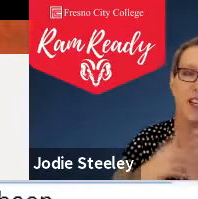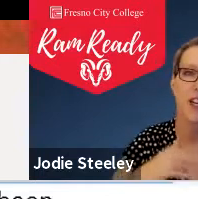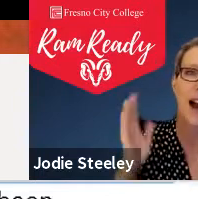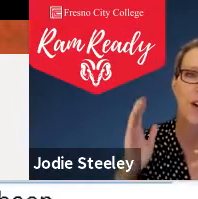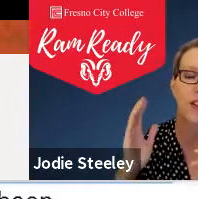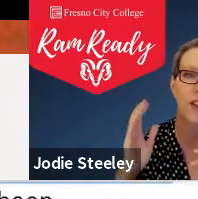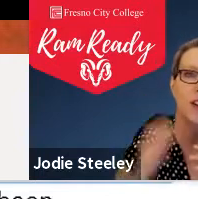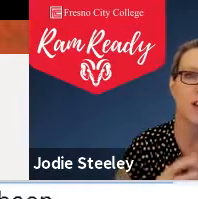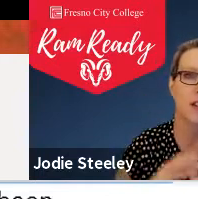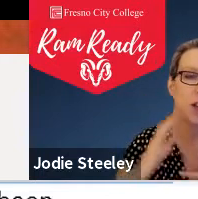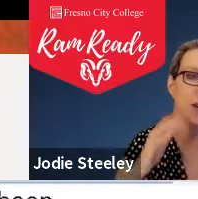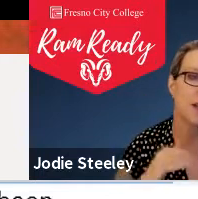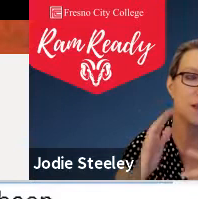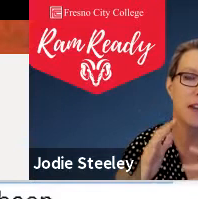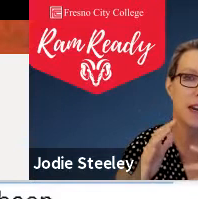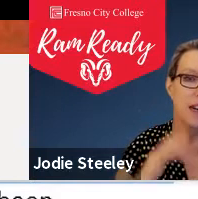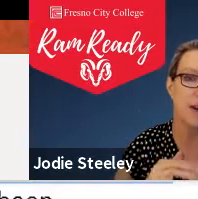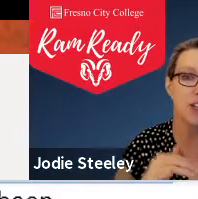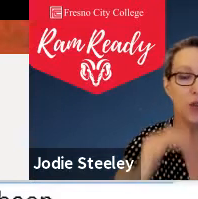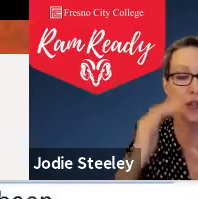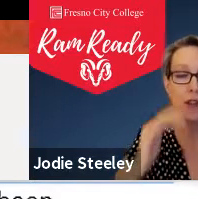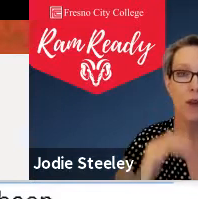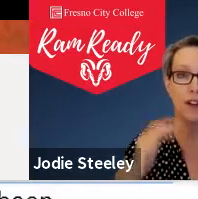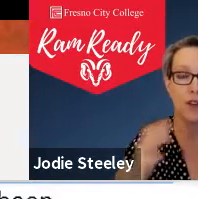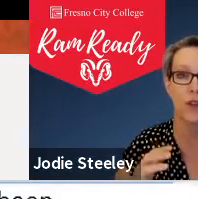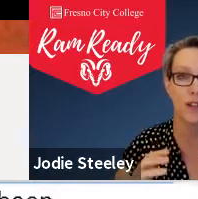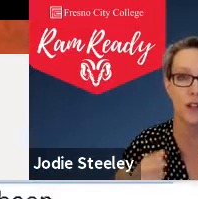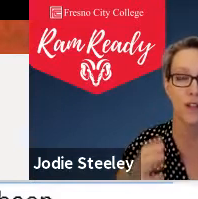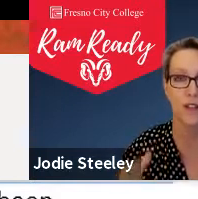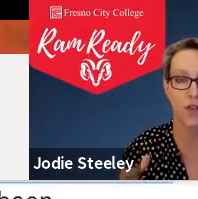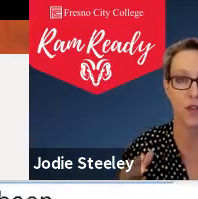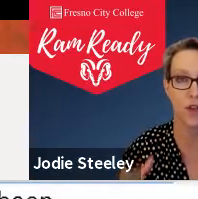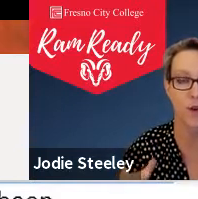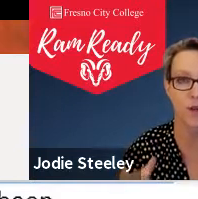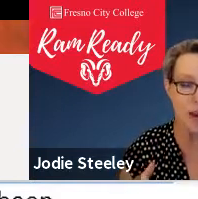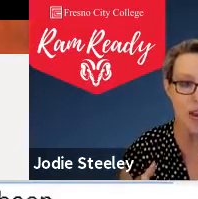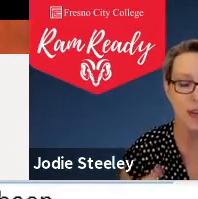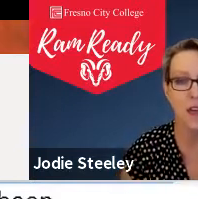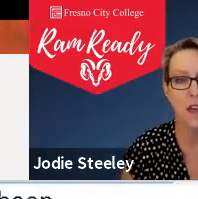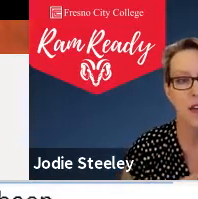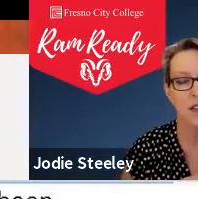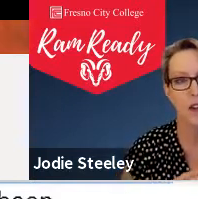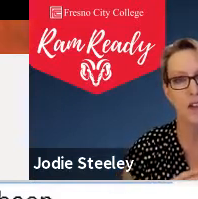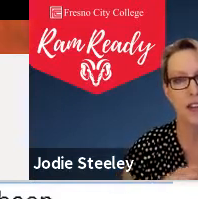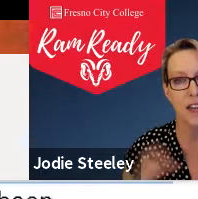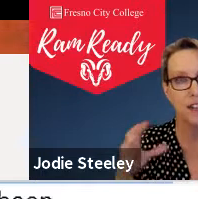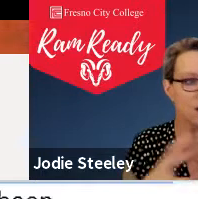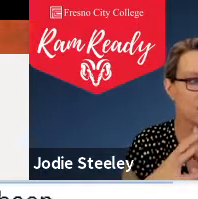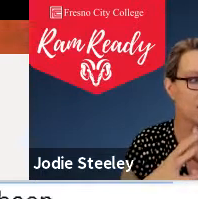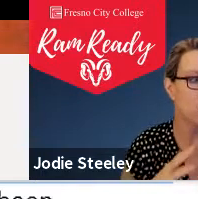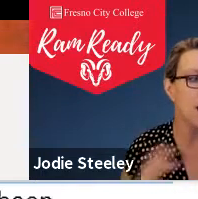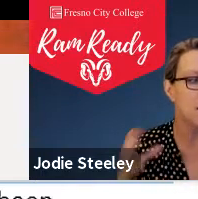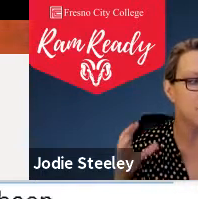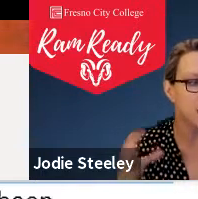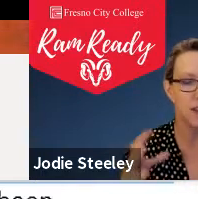to figure out. It was a little bit intimidating. Am I choosing the right tutoring service for me? And so they've condensed those all